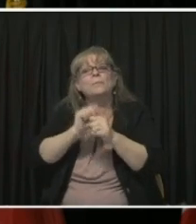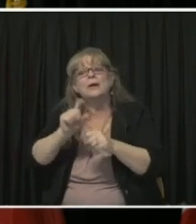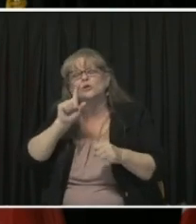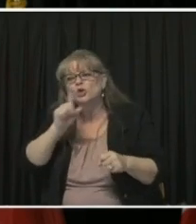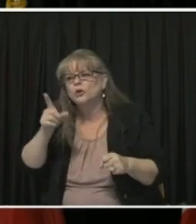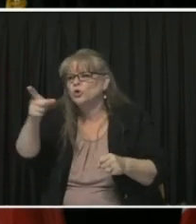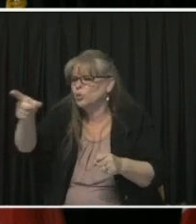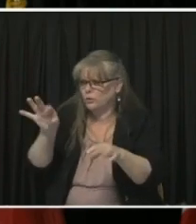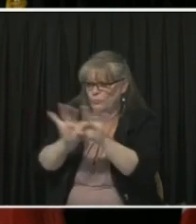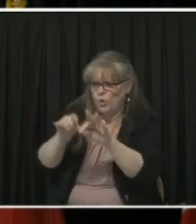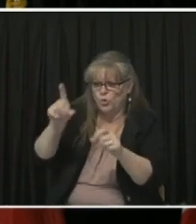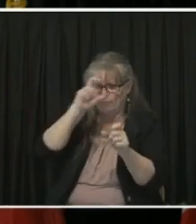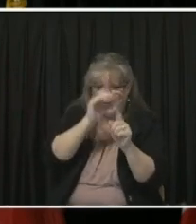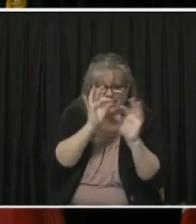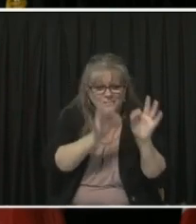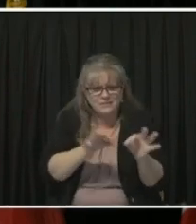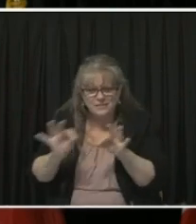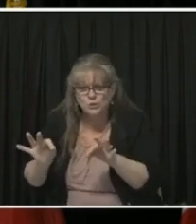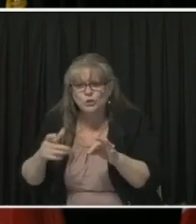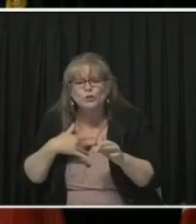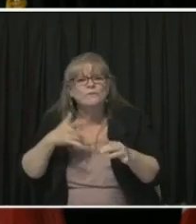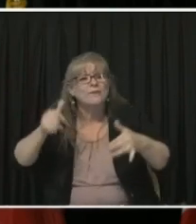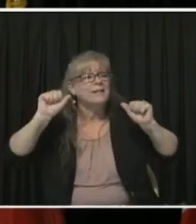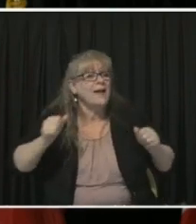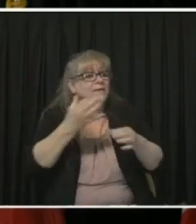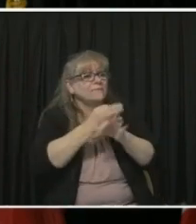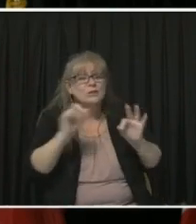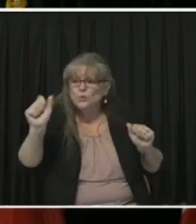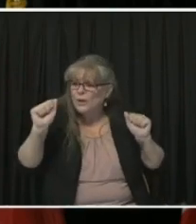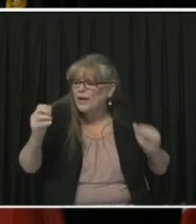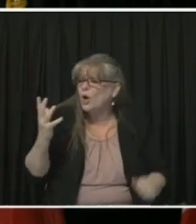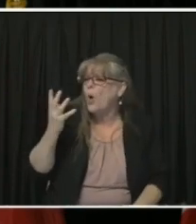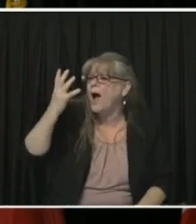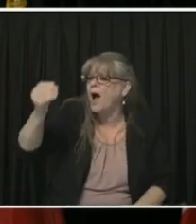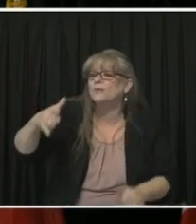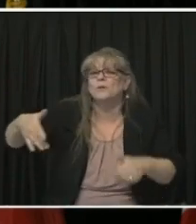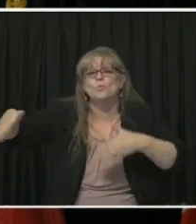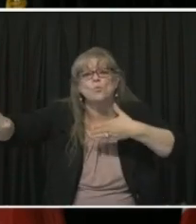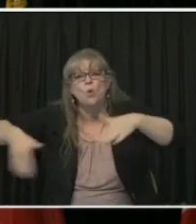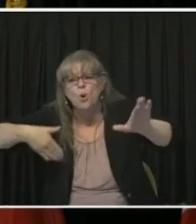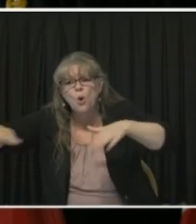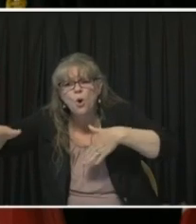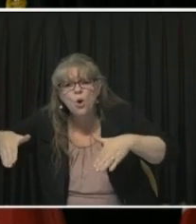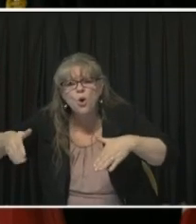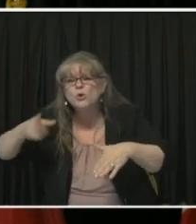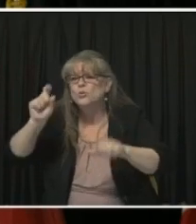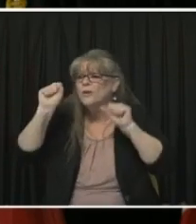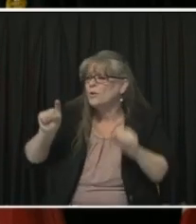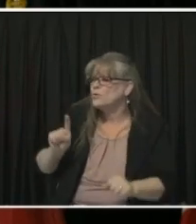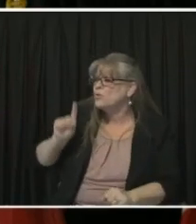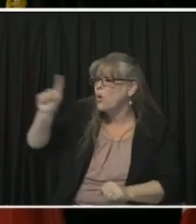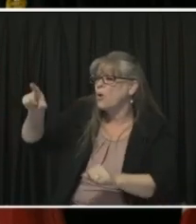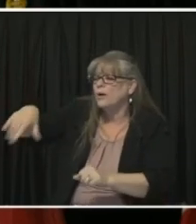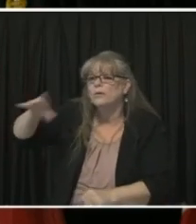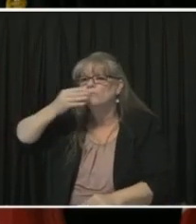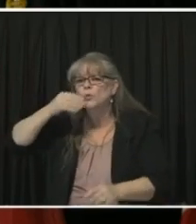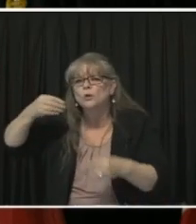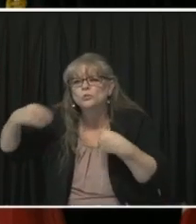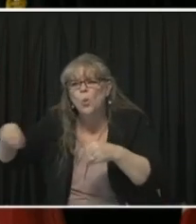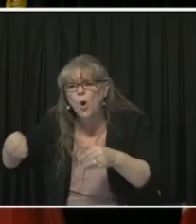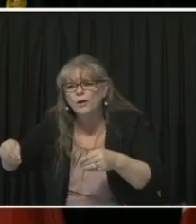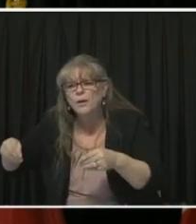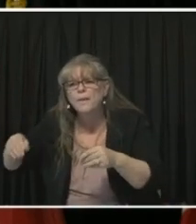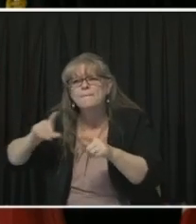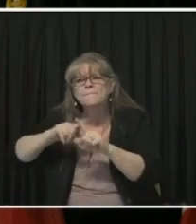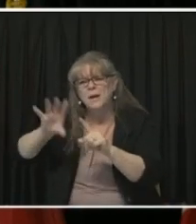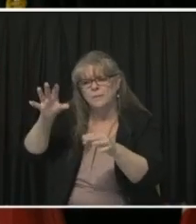free, no one's stopping you from taking walks, going to the store, going to work, you can do all that, but exercise your own personal responsibility. That's really the flip